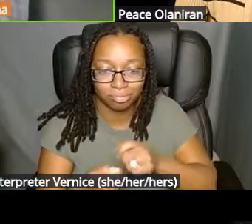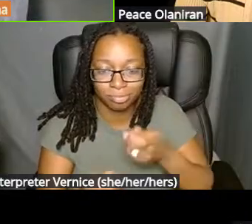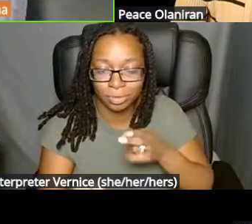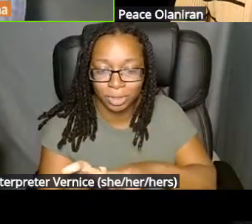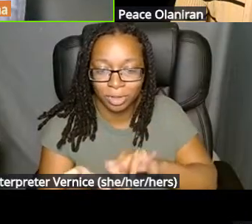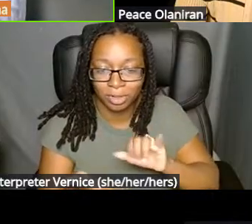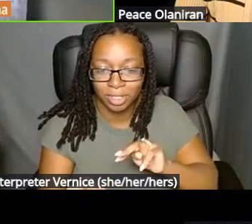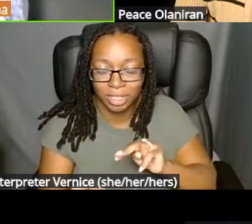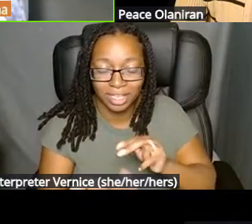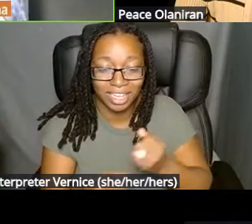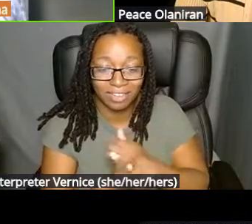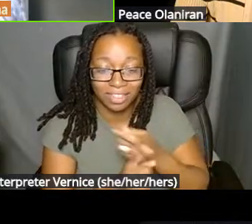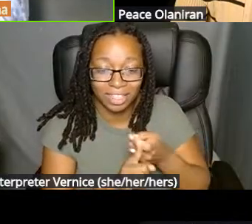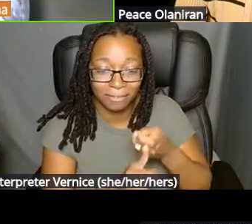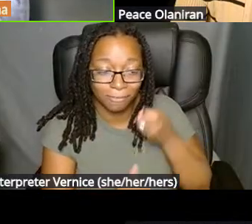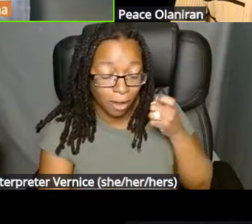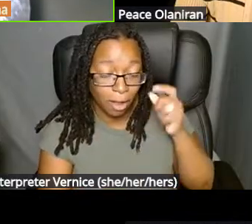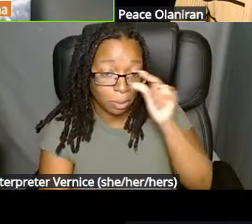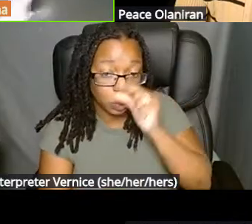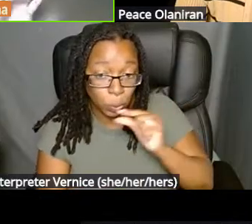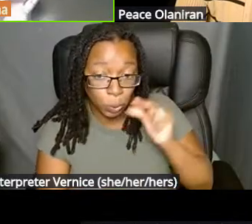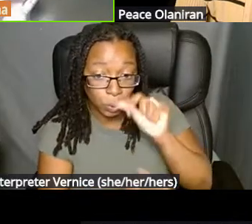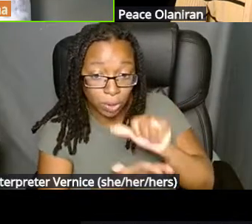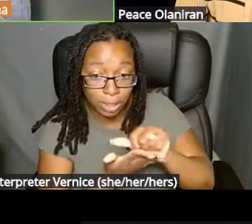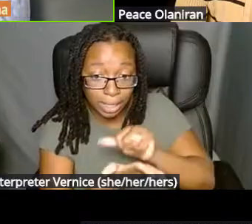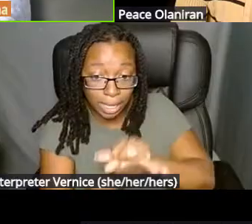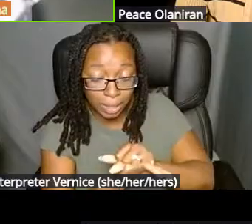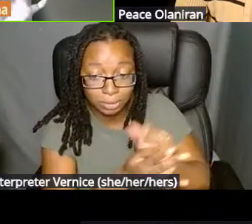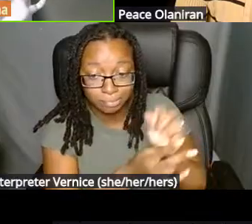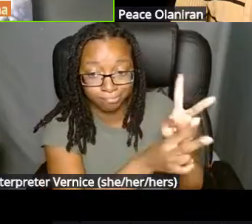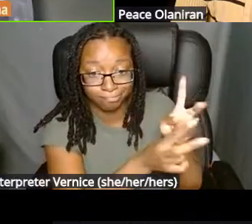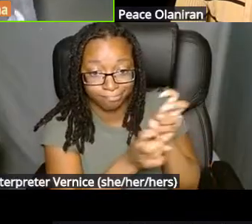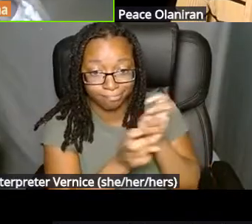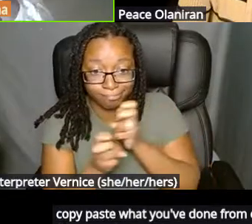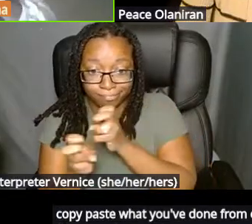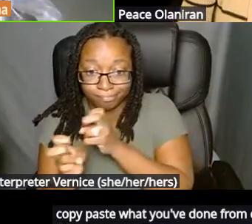from Claude into here and I'll execute. Beautiful